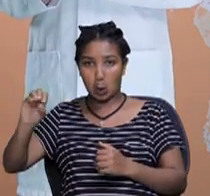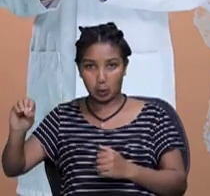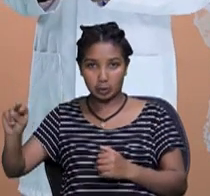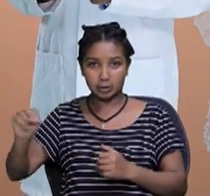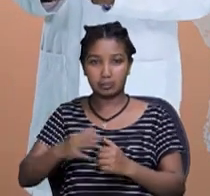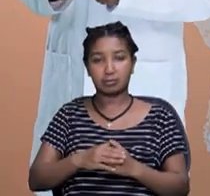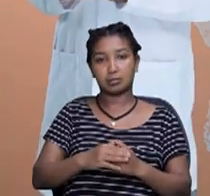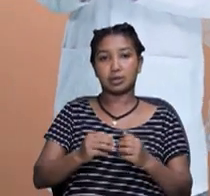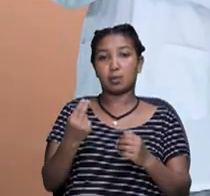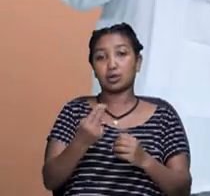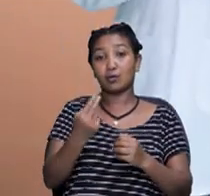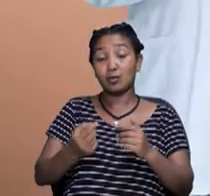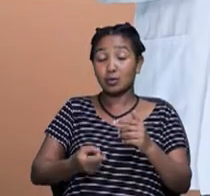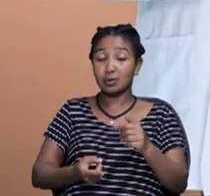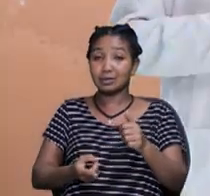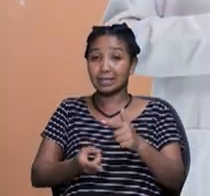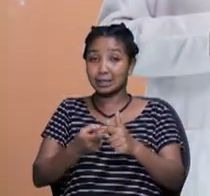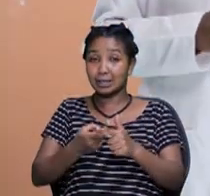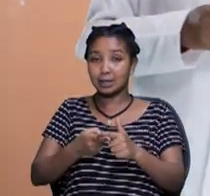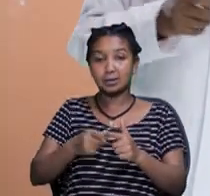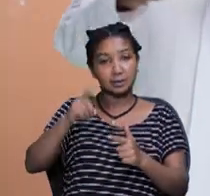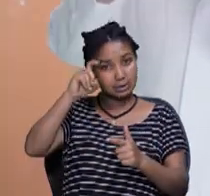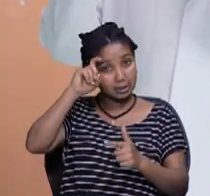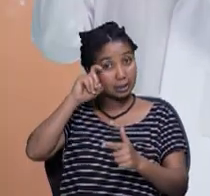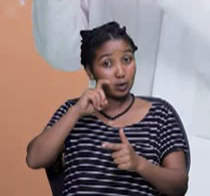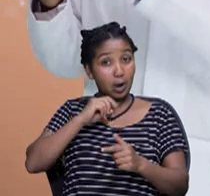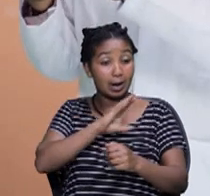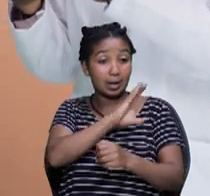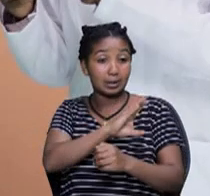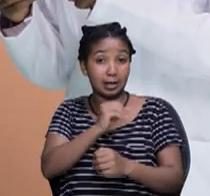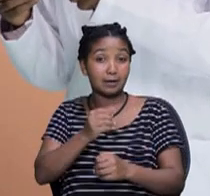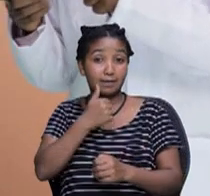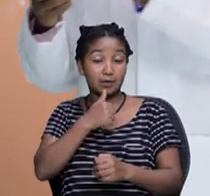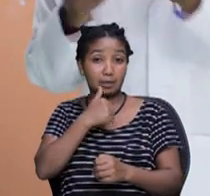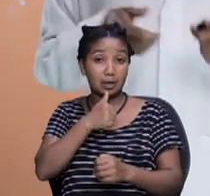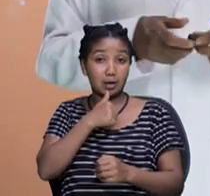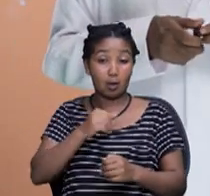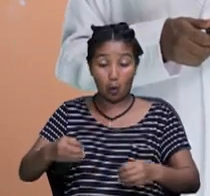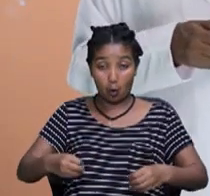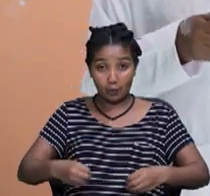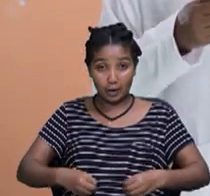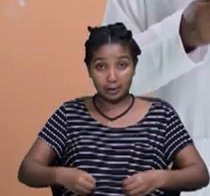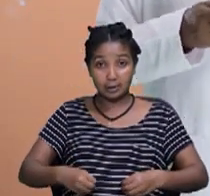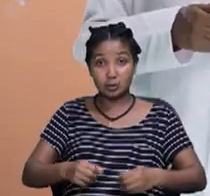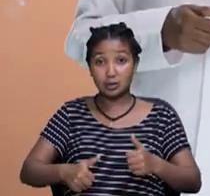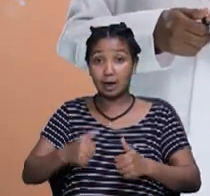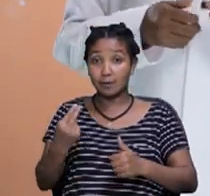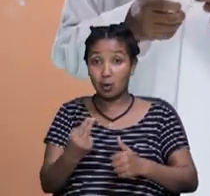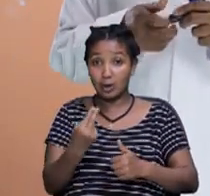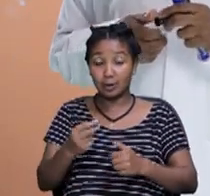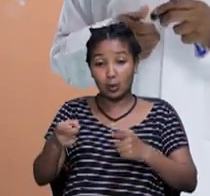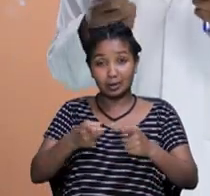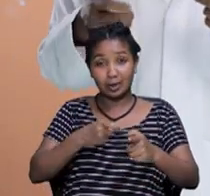sexual characteristics, whereas the other is female sex gland ovary, which have a role